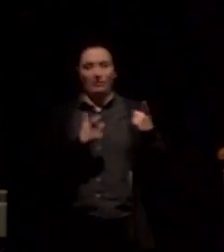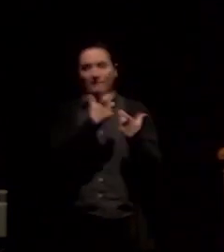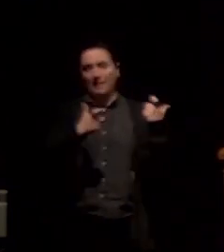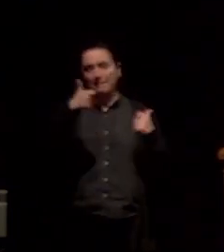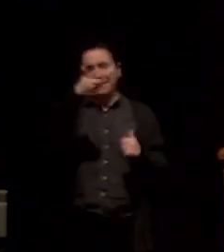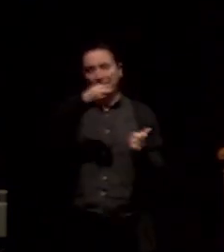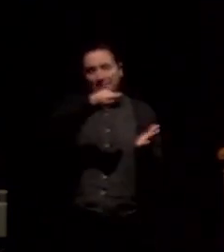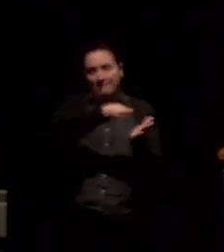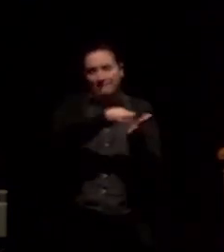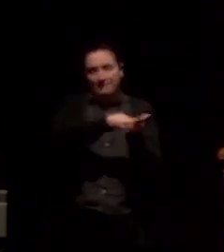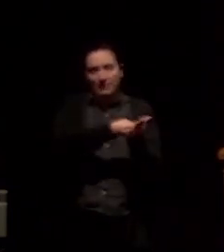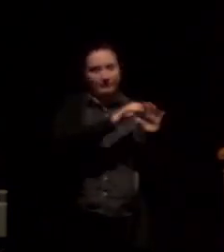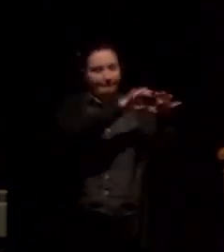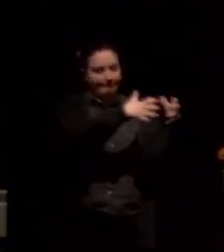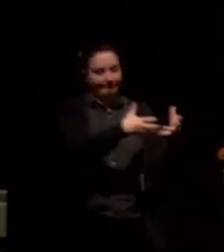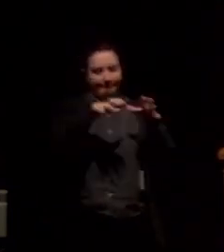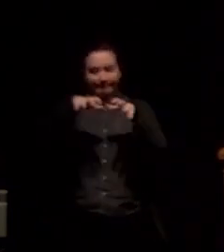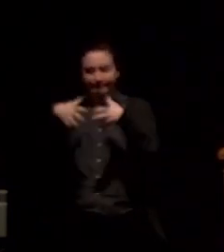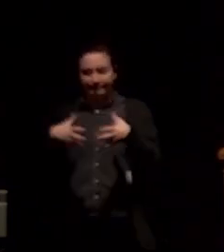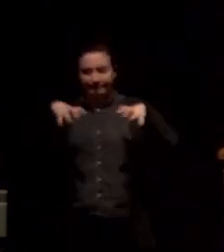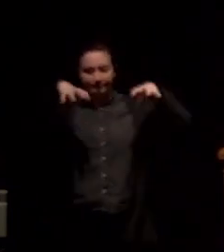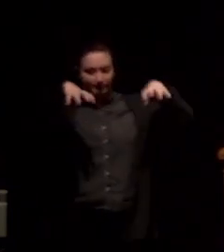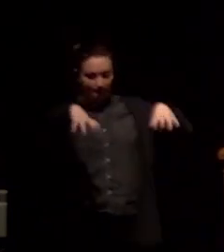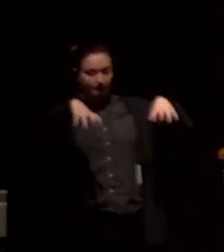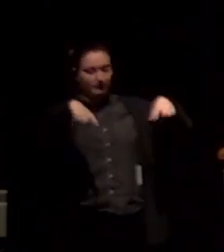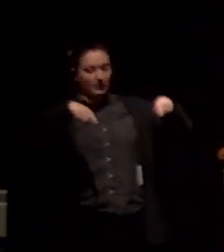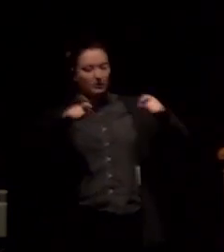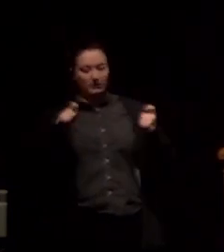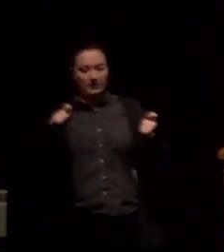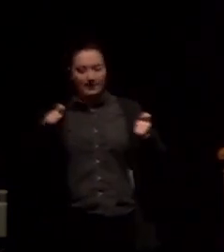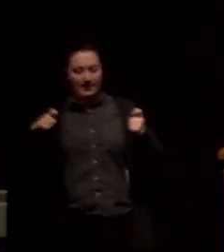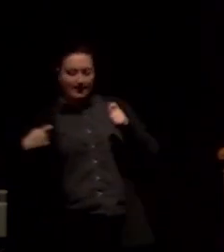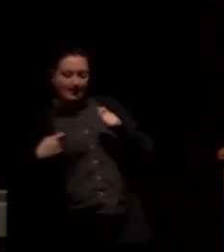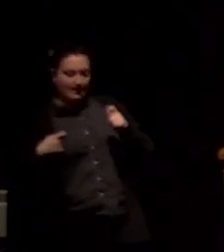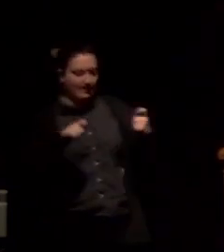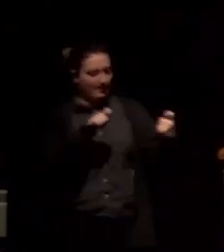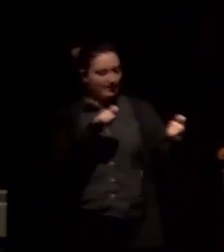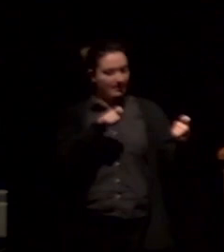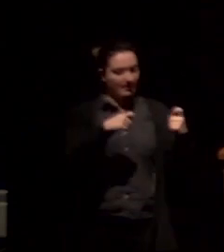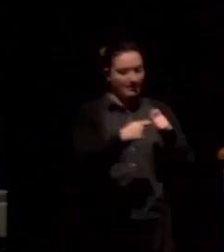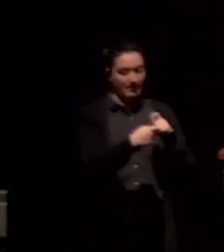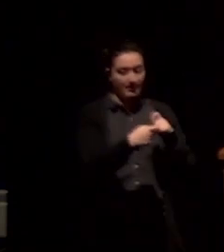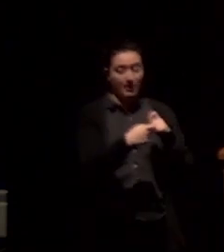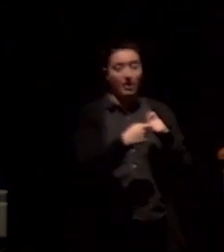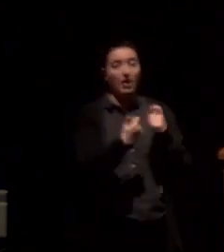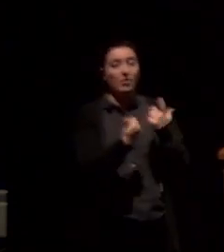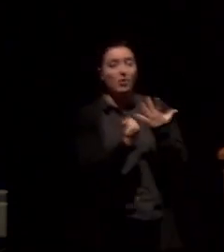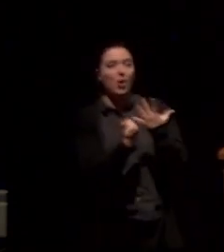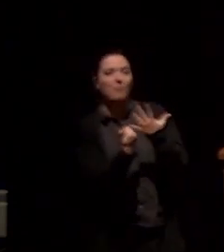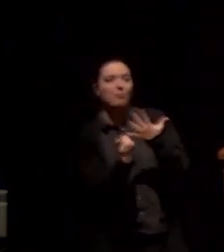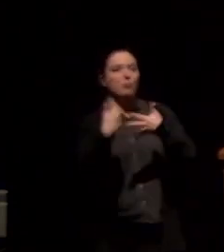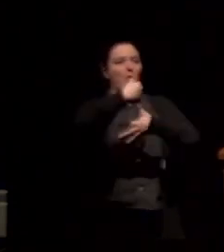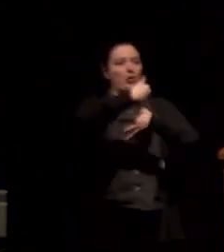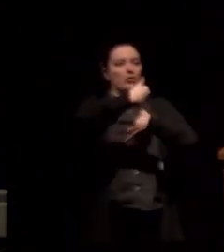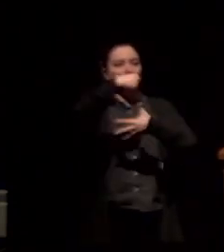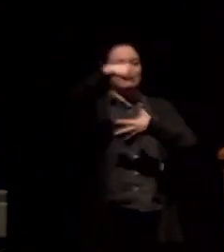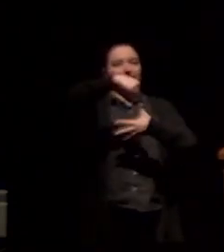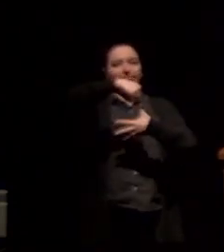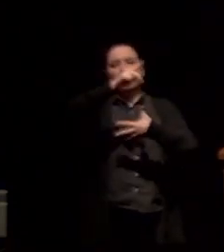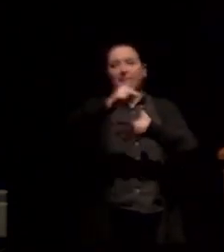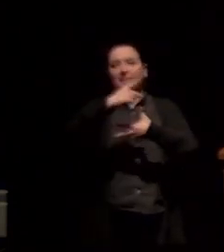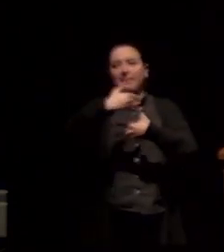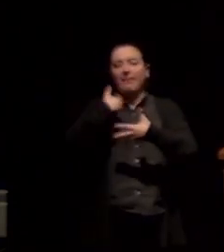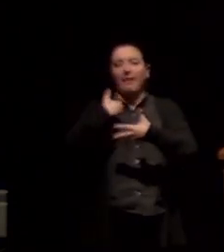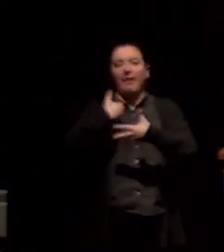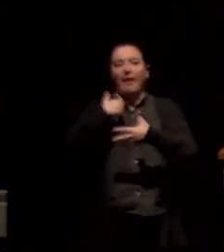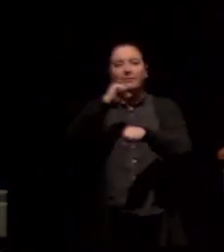programs and grants, we refocused to prioritizing people with employment disparities. So